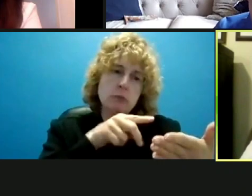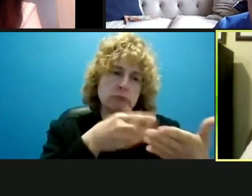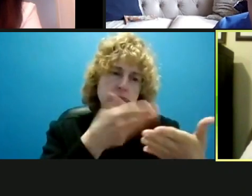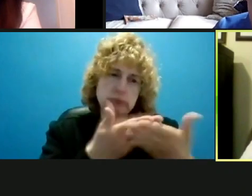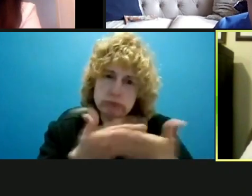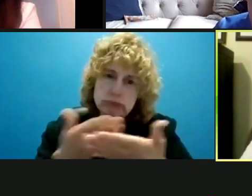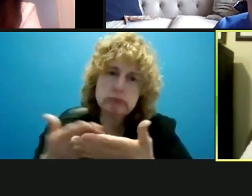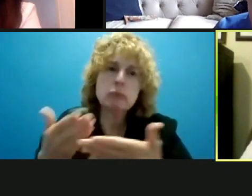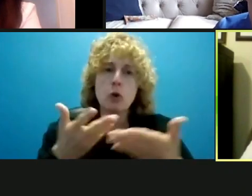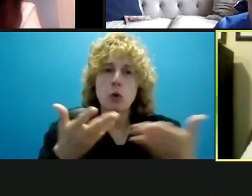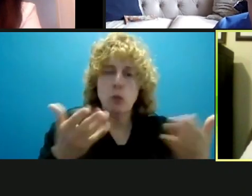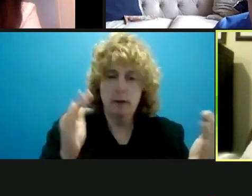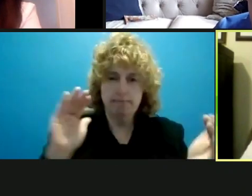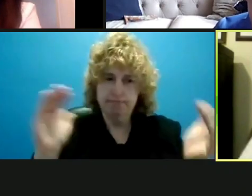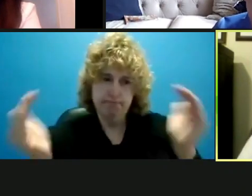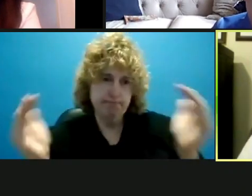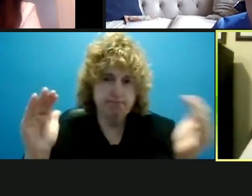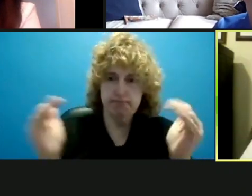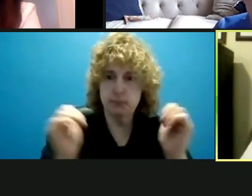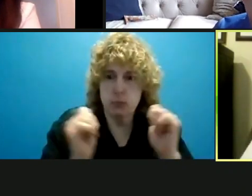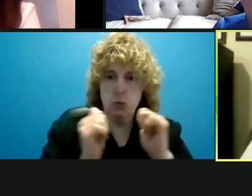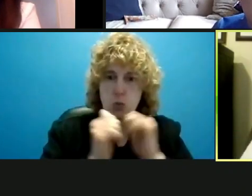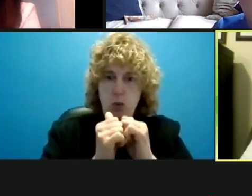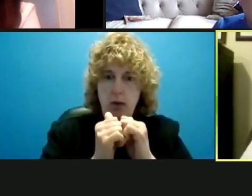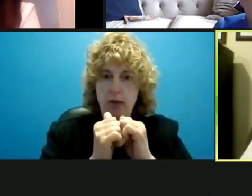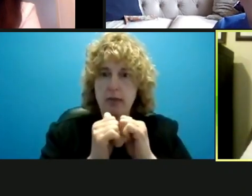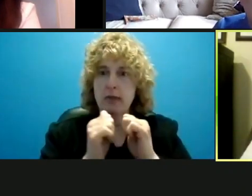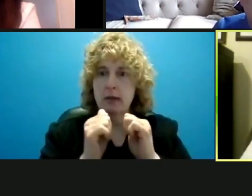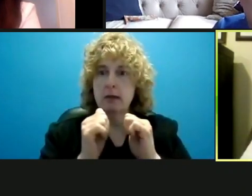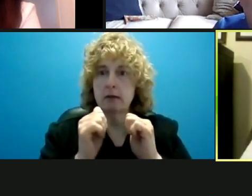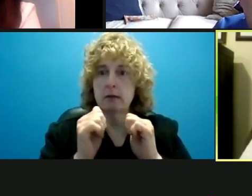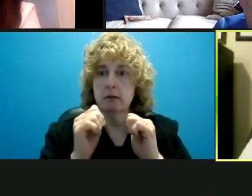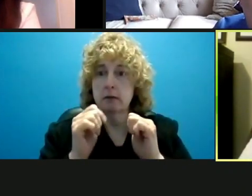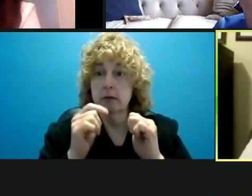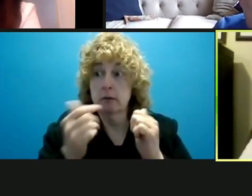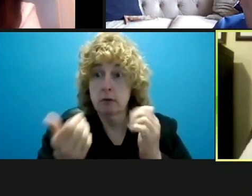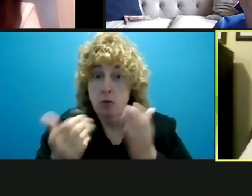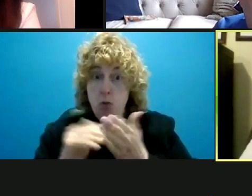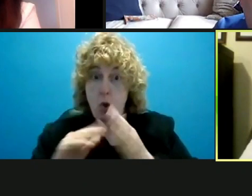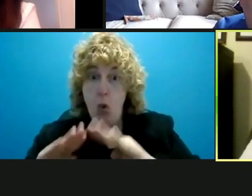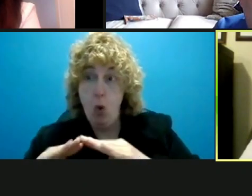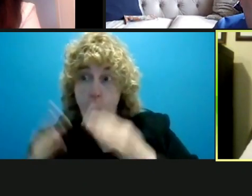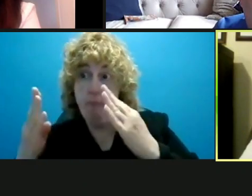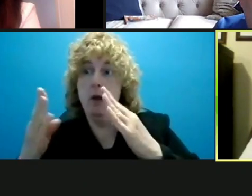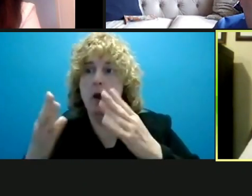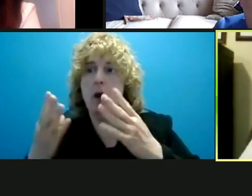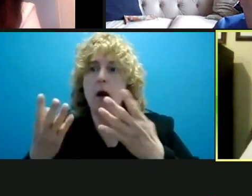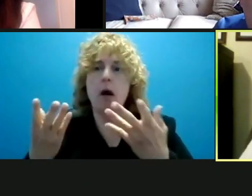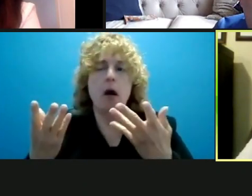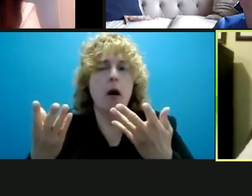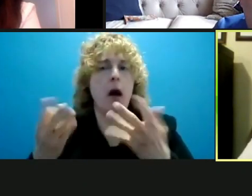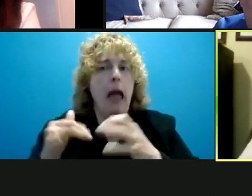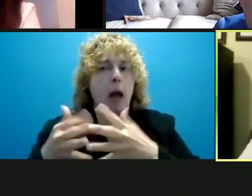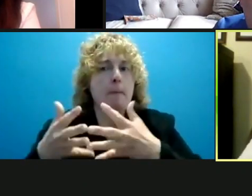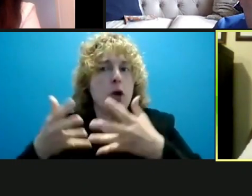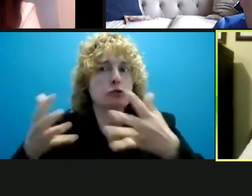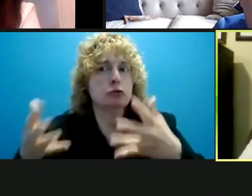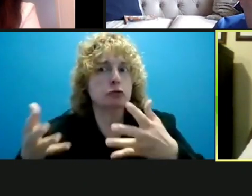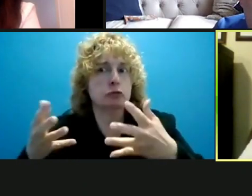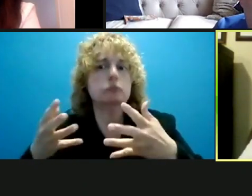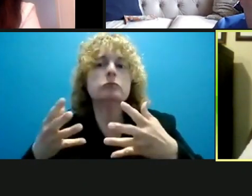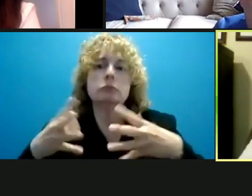against the action steps in terms of reopening. You spoke to this, all of you, I've heard you